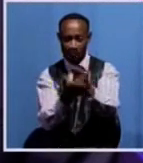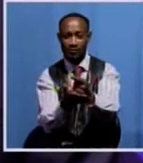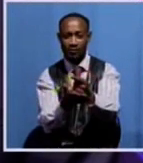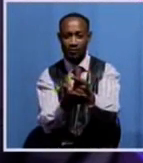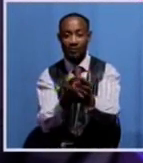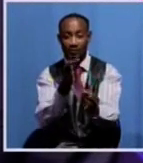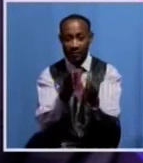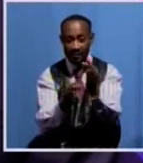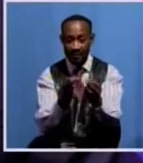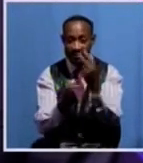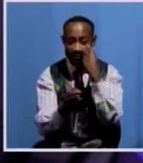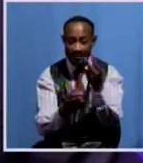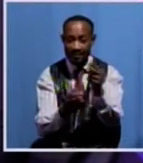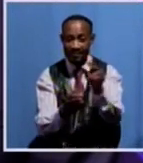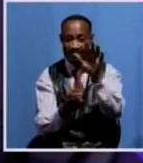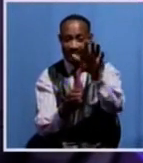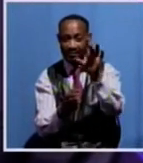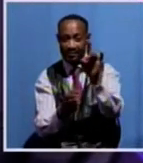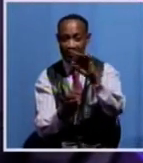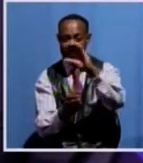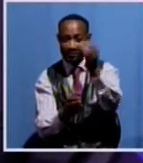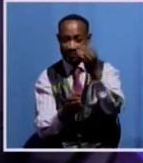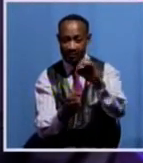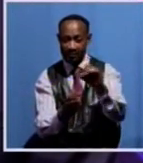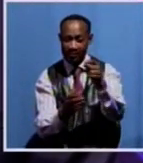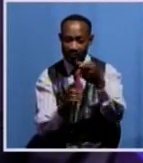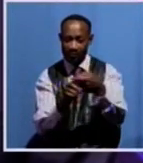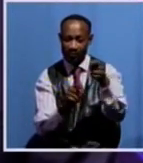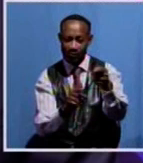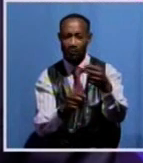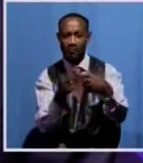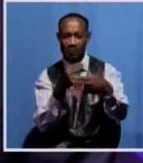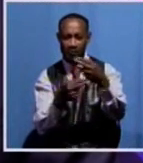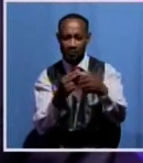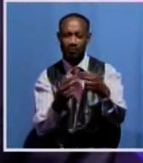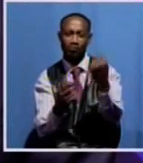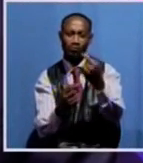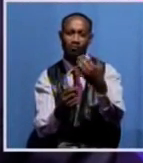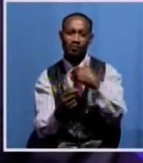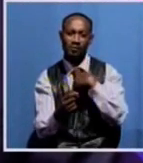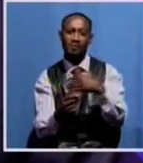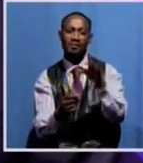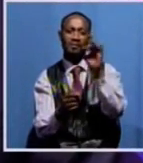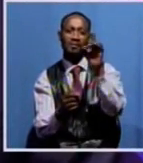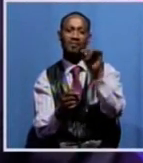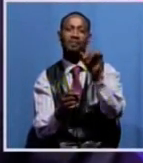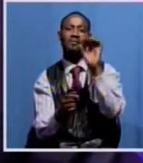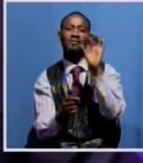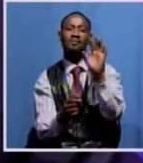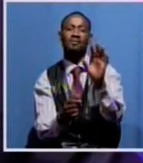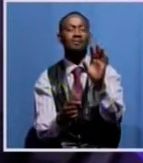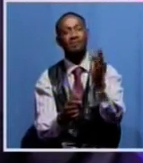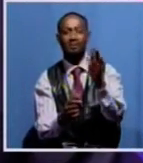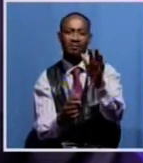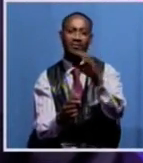if you take 58 as a percentage of that, you find it's close to 80%. But what I haven't included in here is the